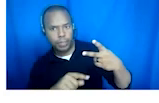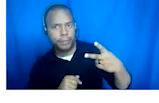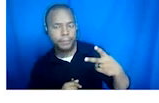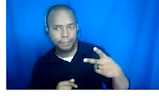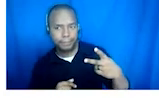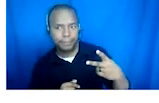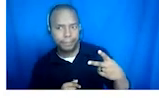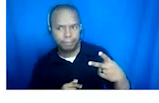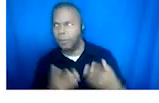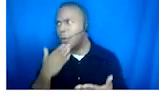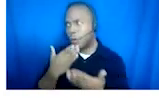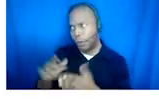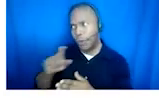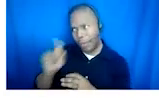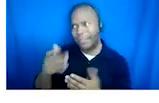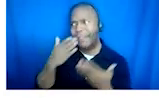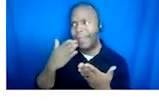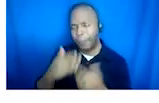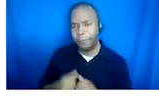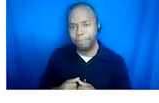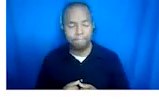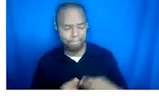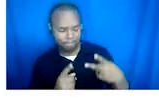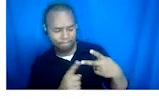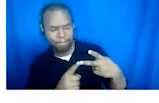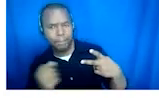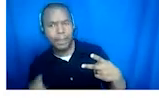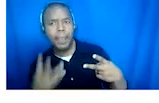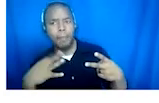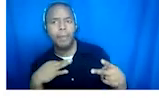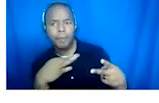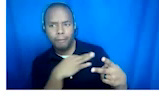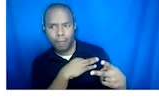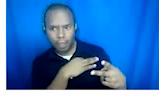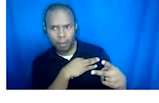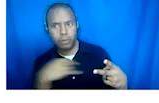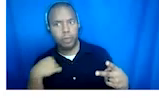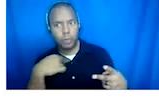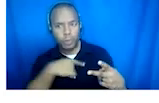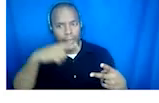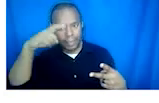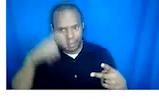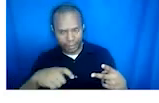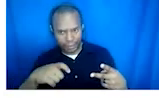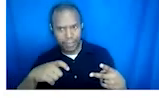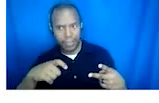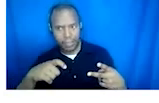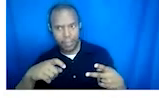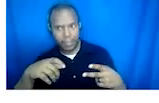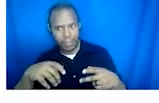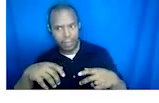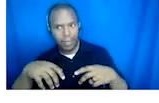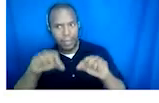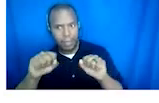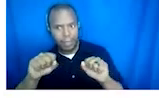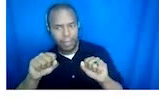I think they're great questions, by the way. Thank you. how many faculty members do we need to take the training course to become a poker school? I don't